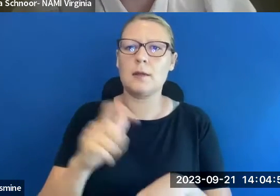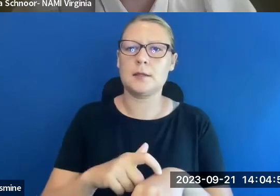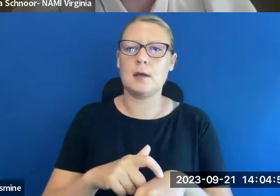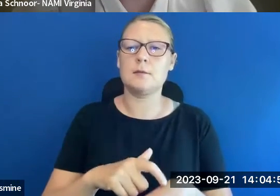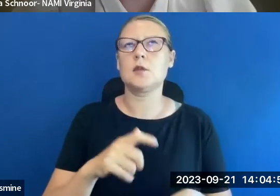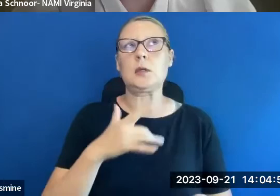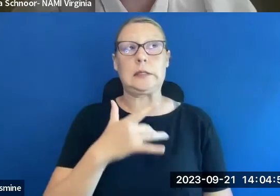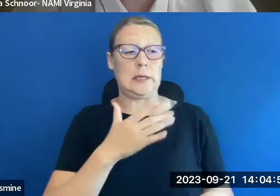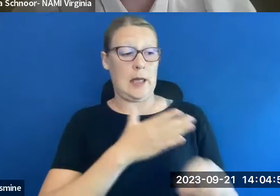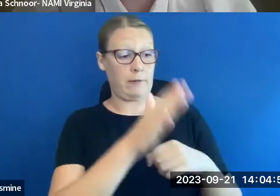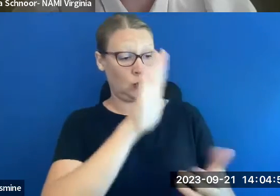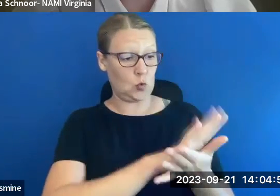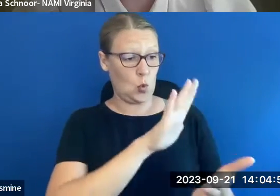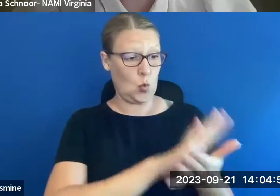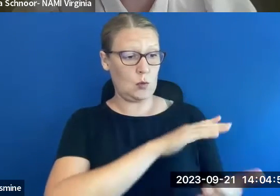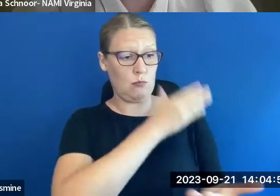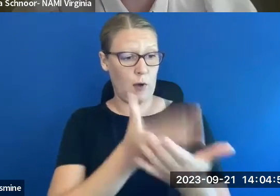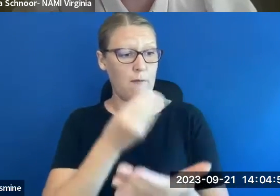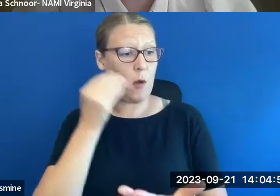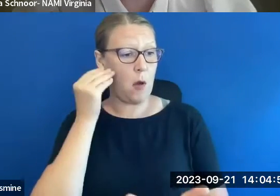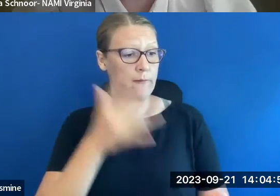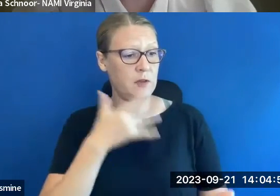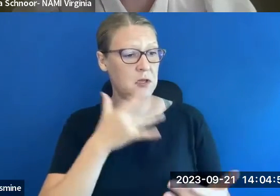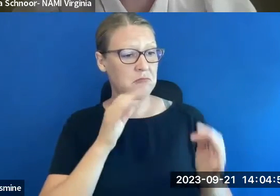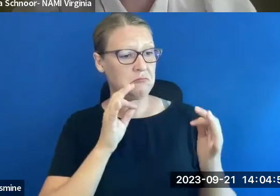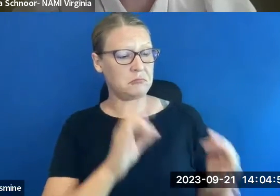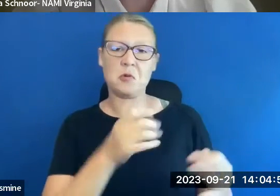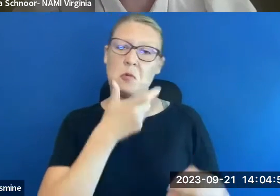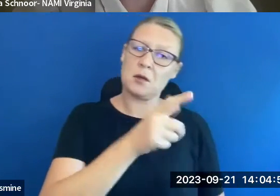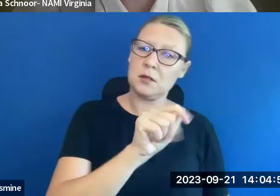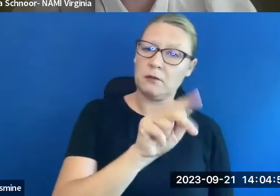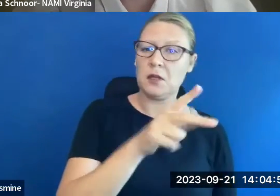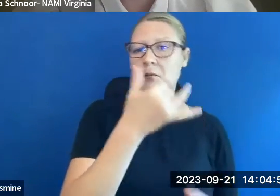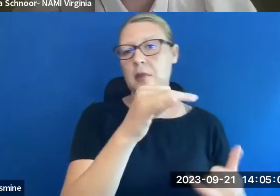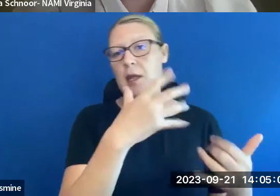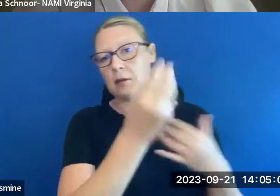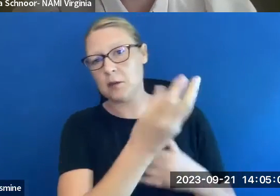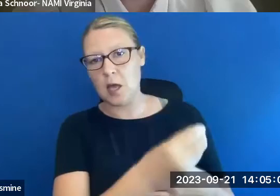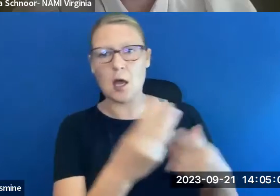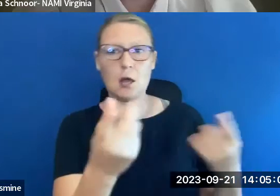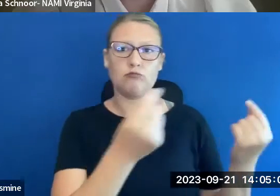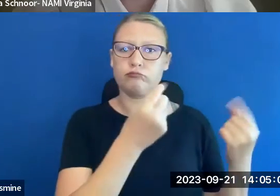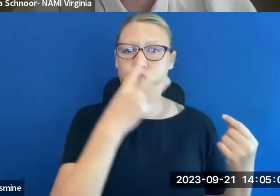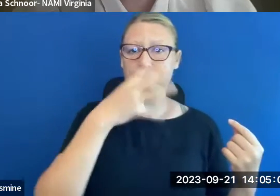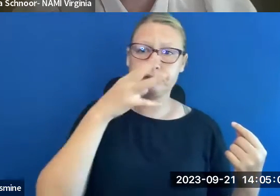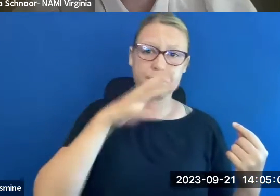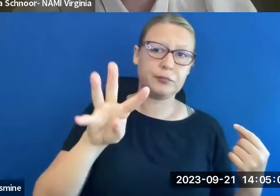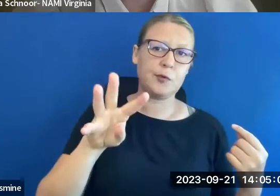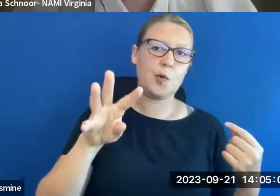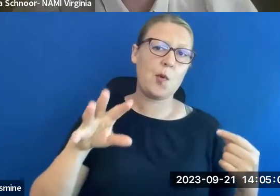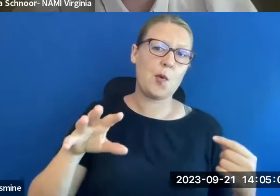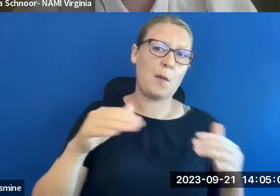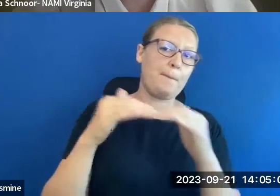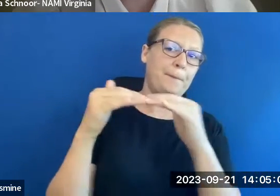safe. But now, you know, because kids are very much involved in social media